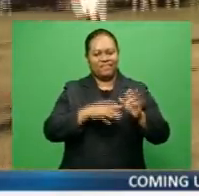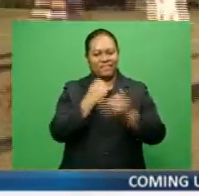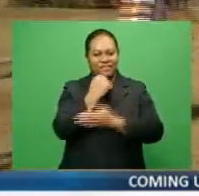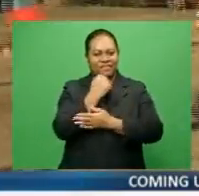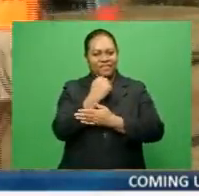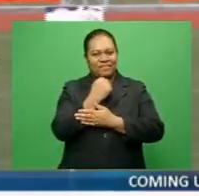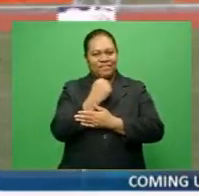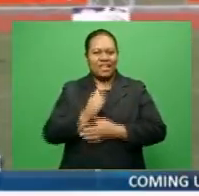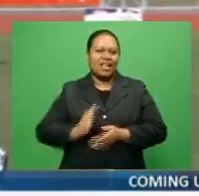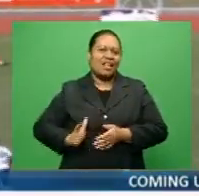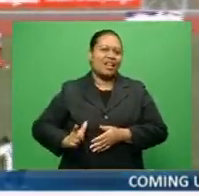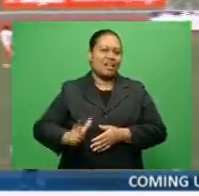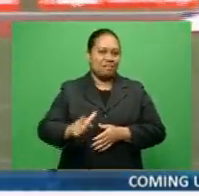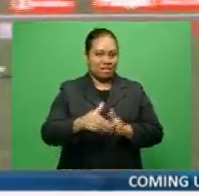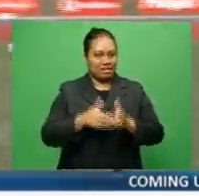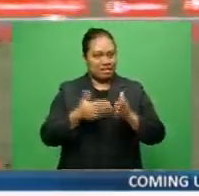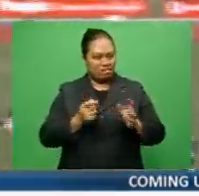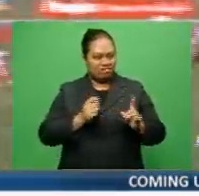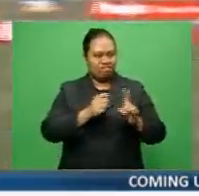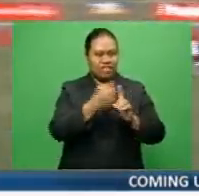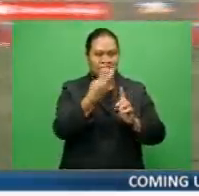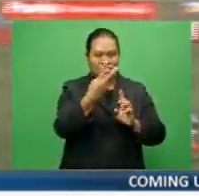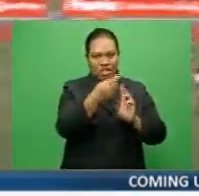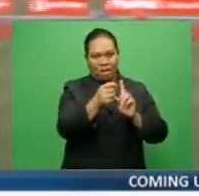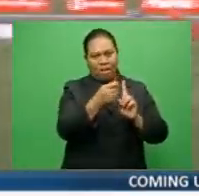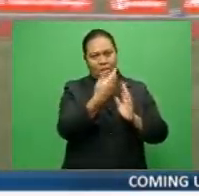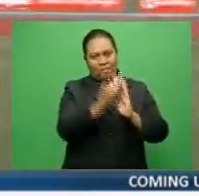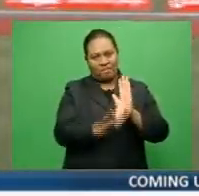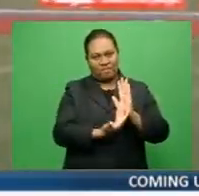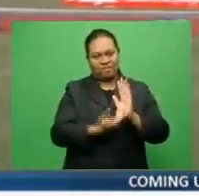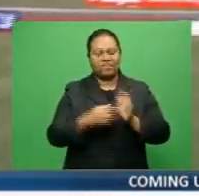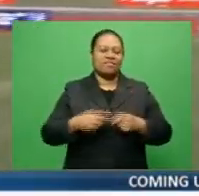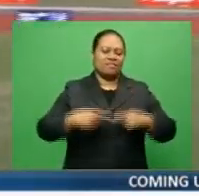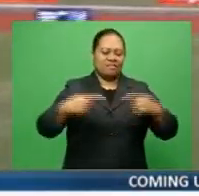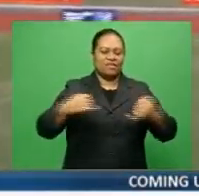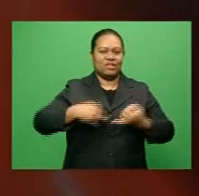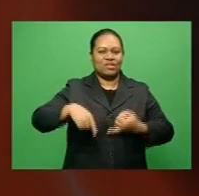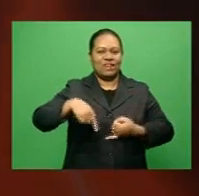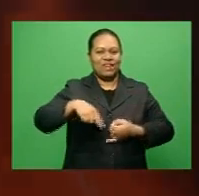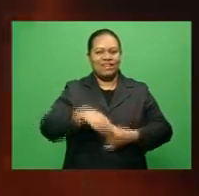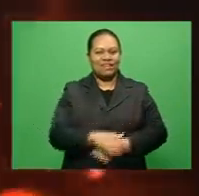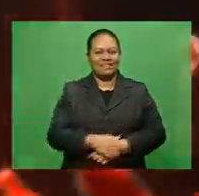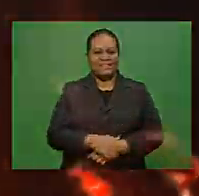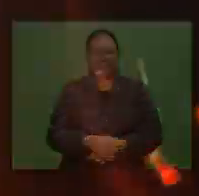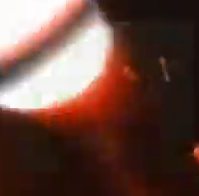And Lambasa targets the full 3 points against Suva. There's some more coming up.